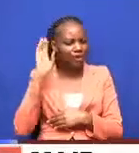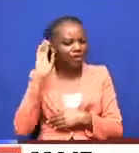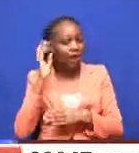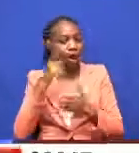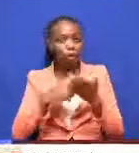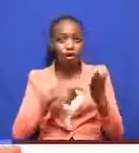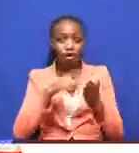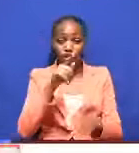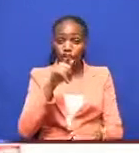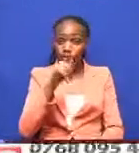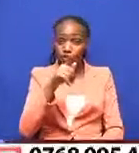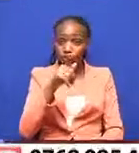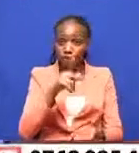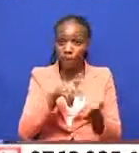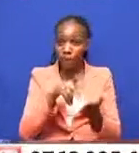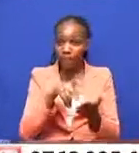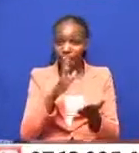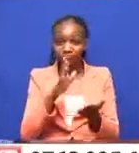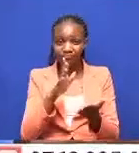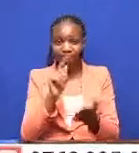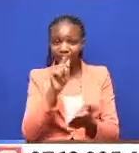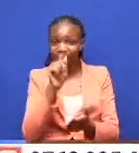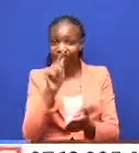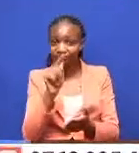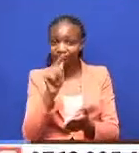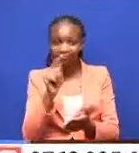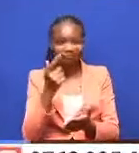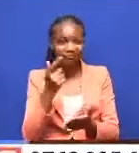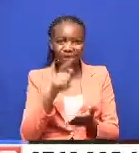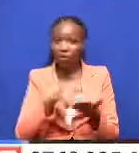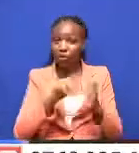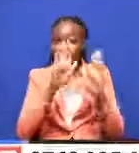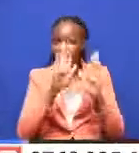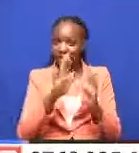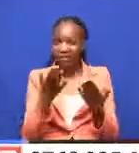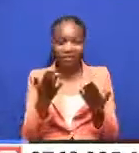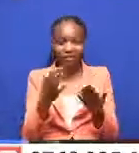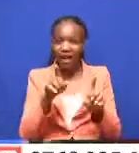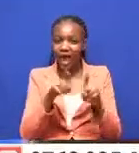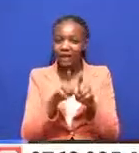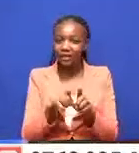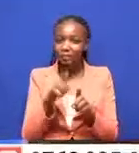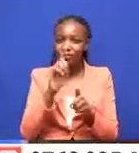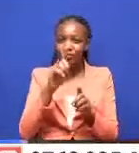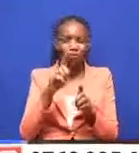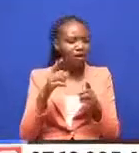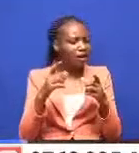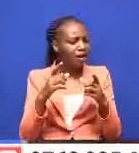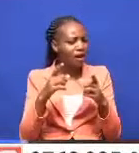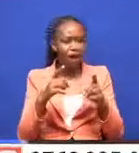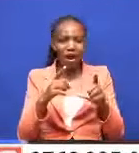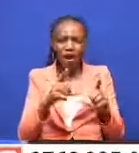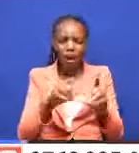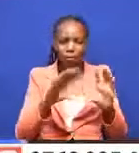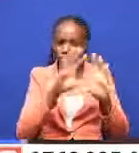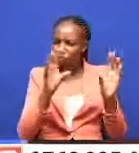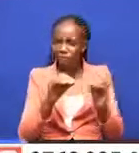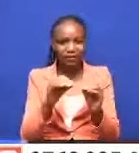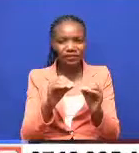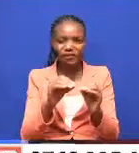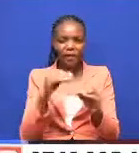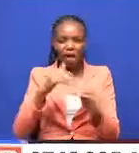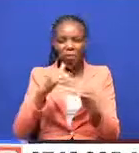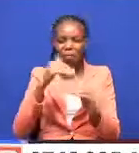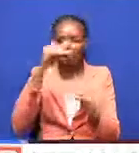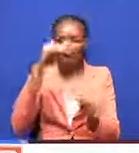what you think are of priority. And you are not allowed to budget beyond